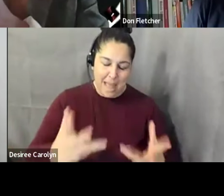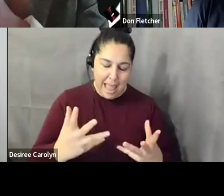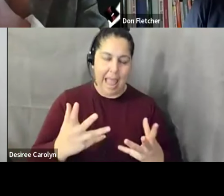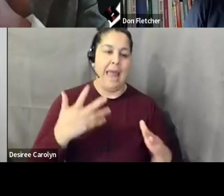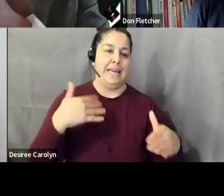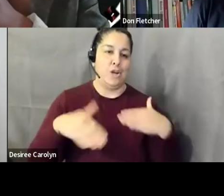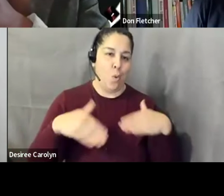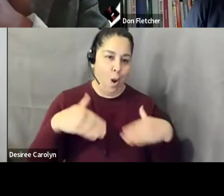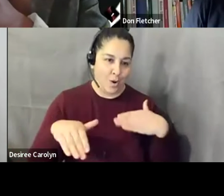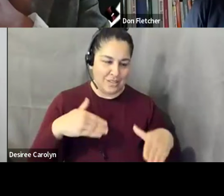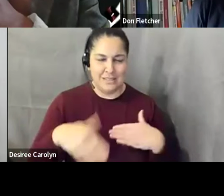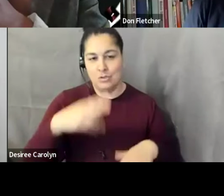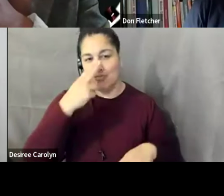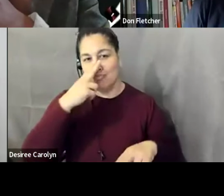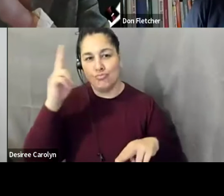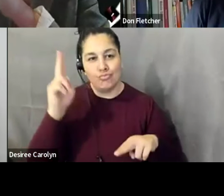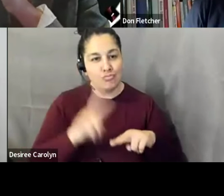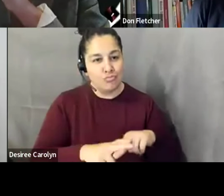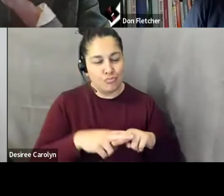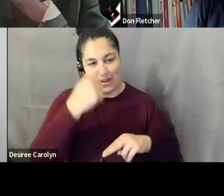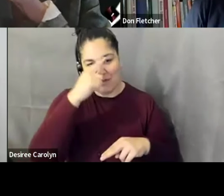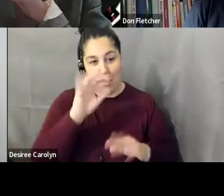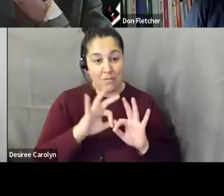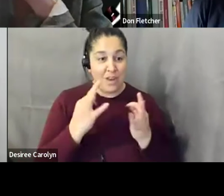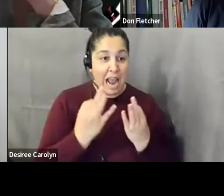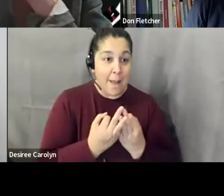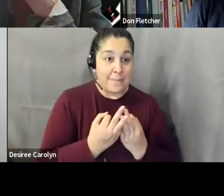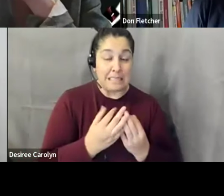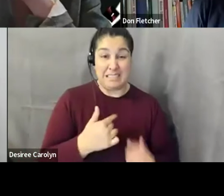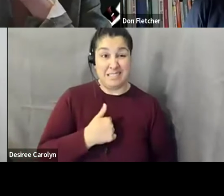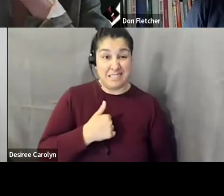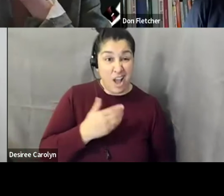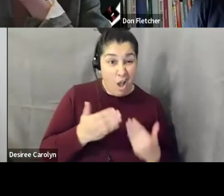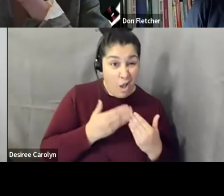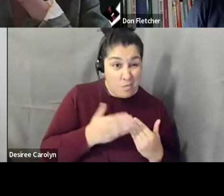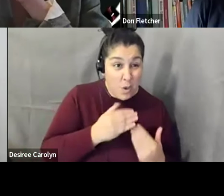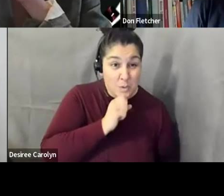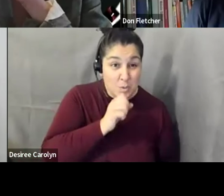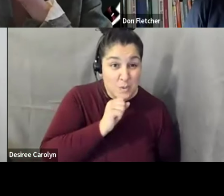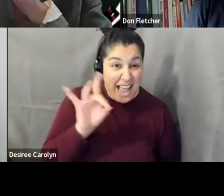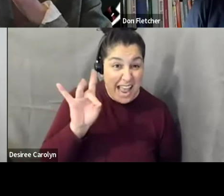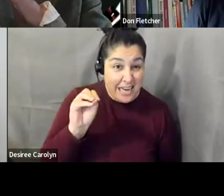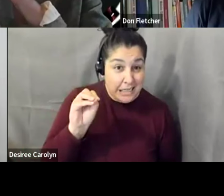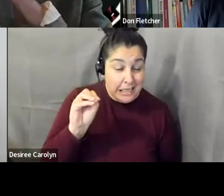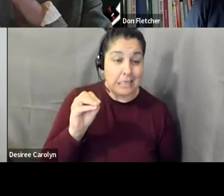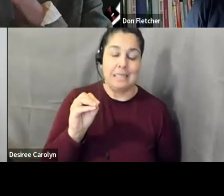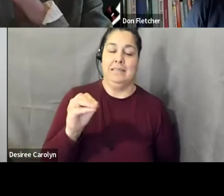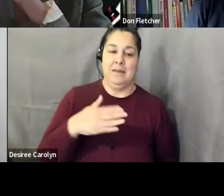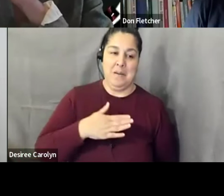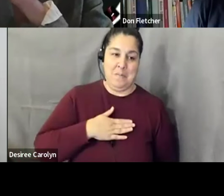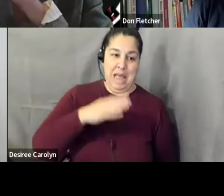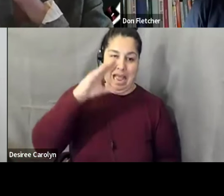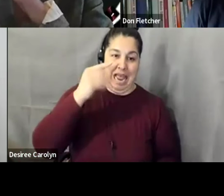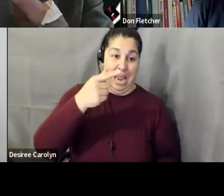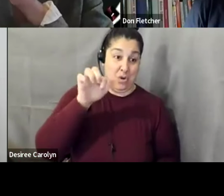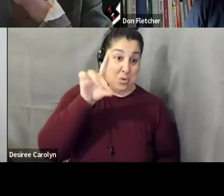they're fun, you know, for families. I'm almost 80 to my two-year-old grandson last year. And